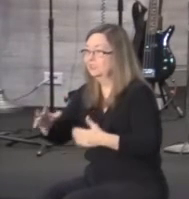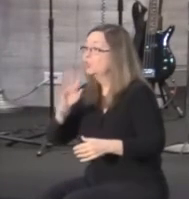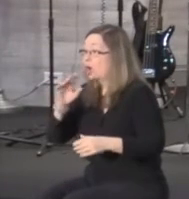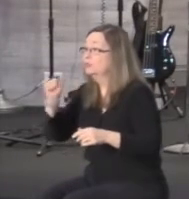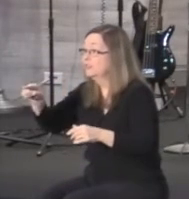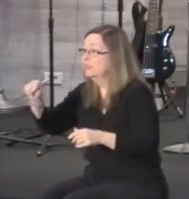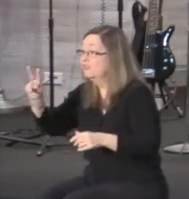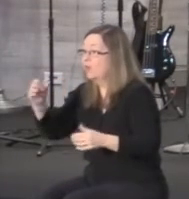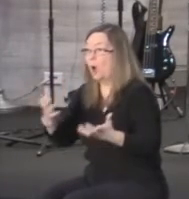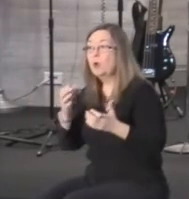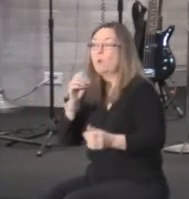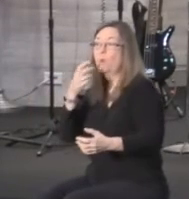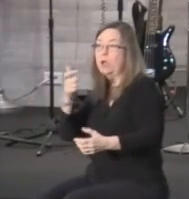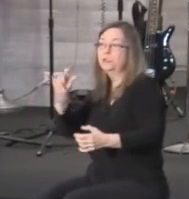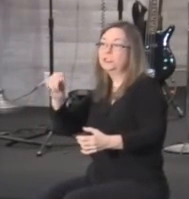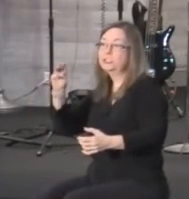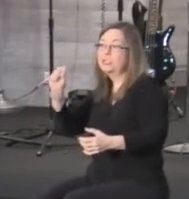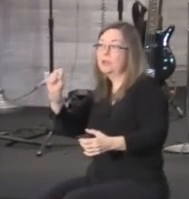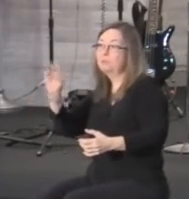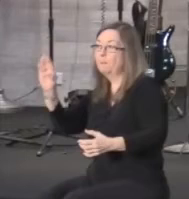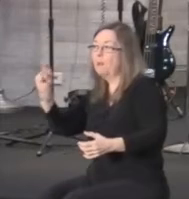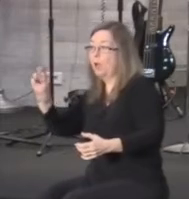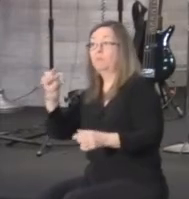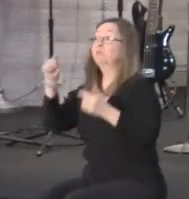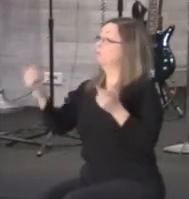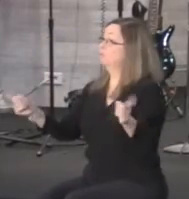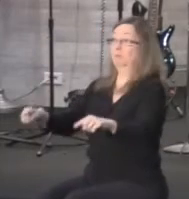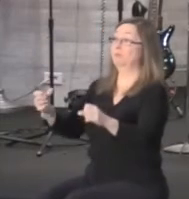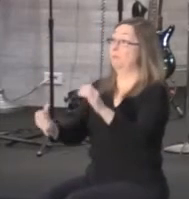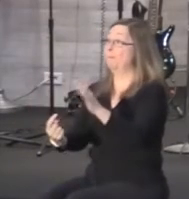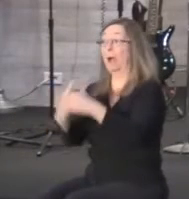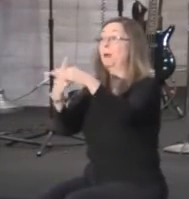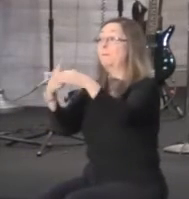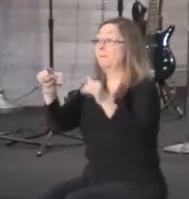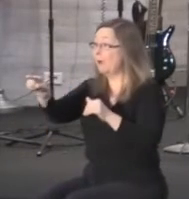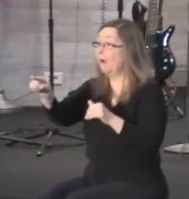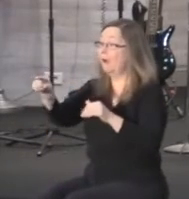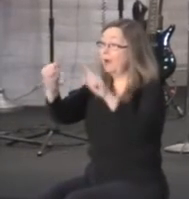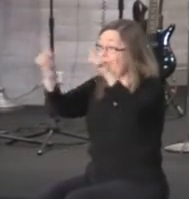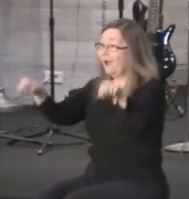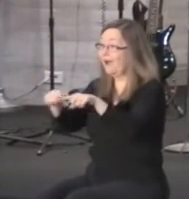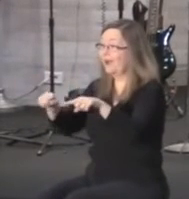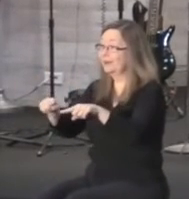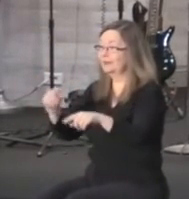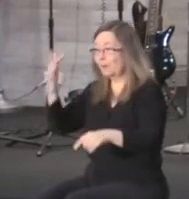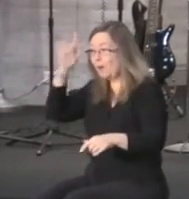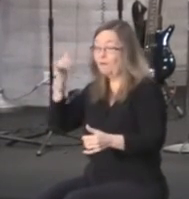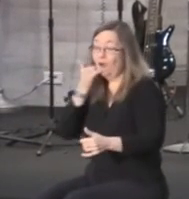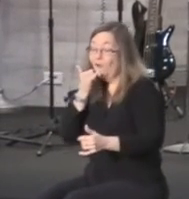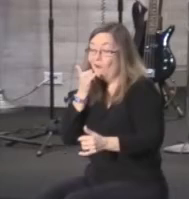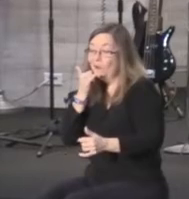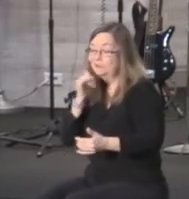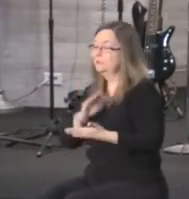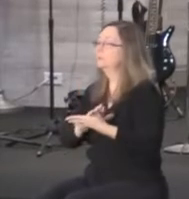I like to watch James Bond. There it is. It's on. And the smartphone,